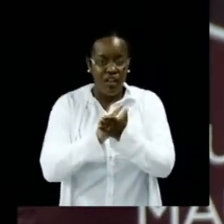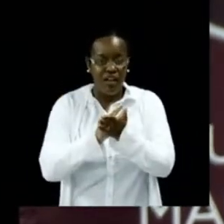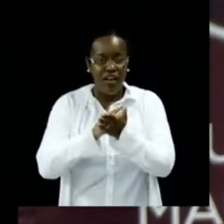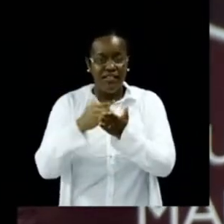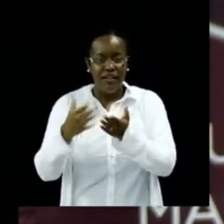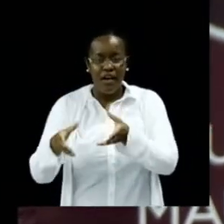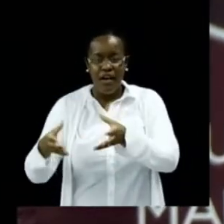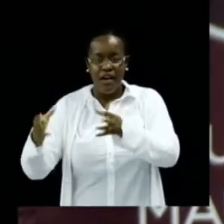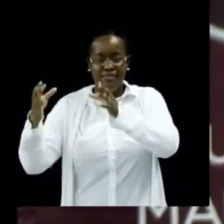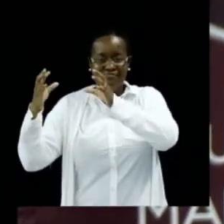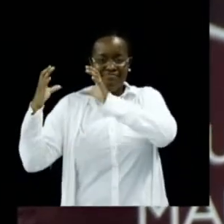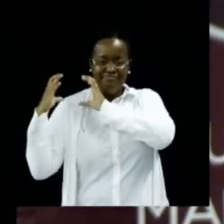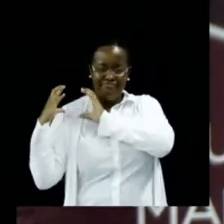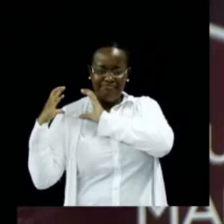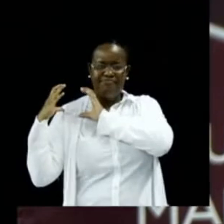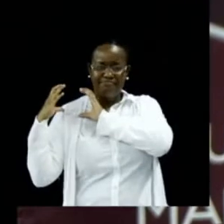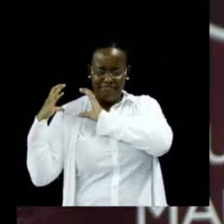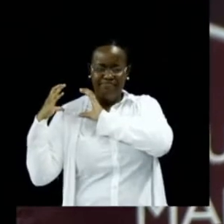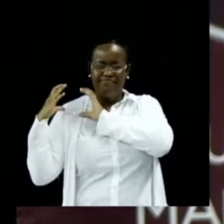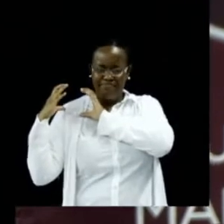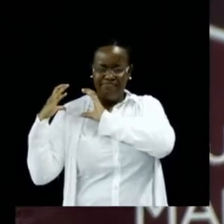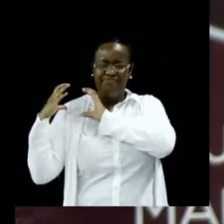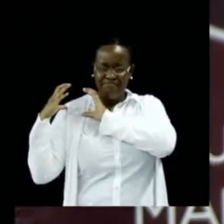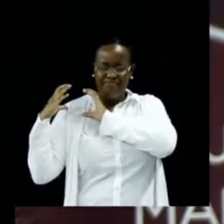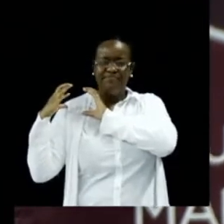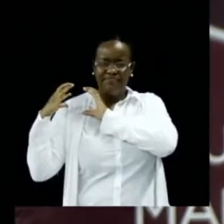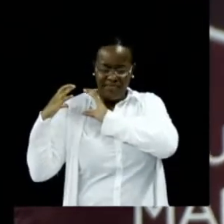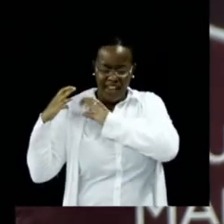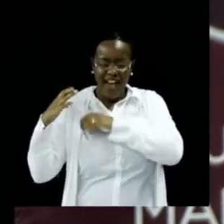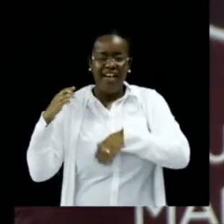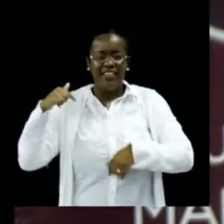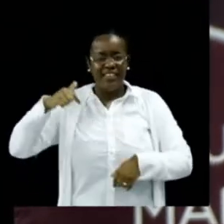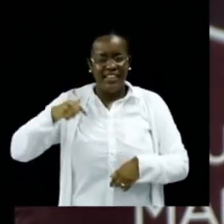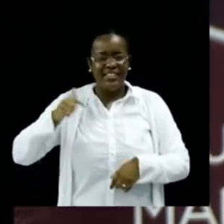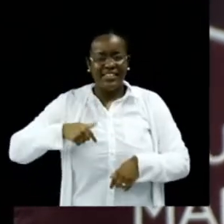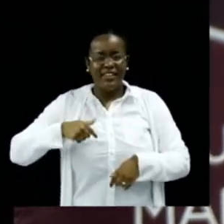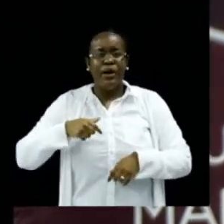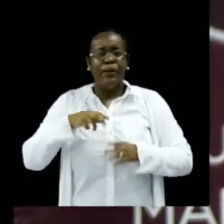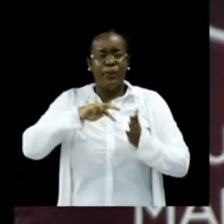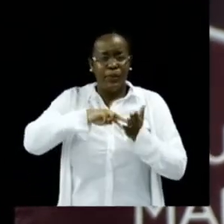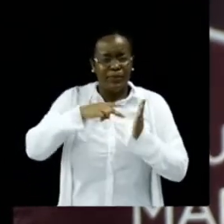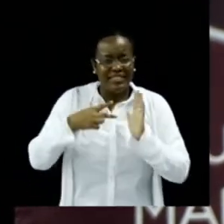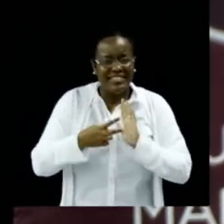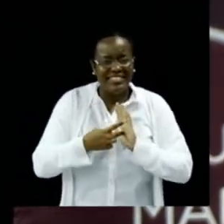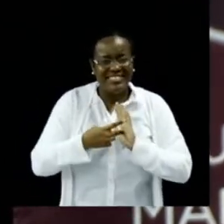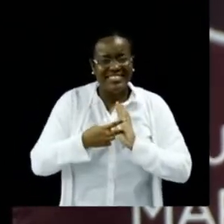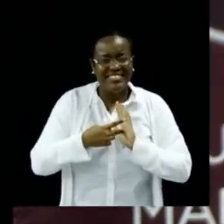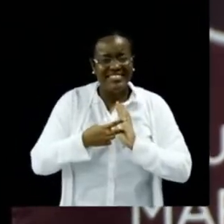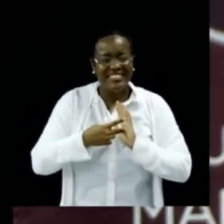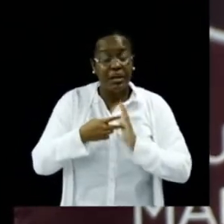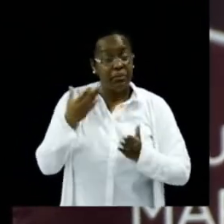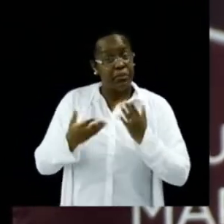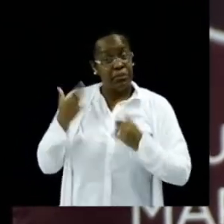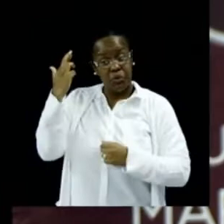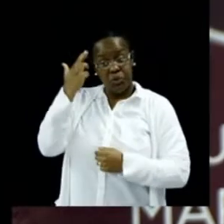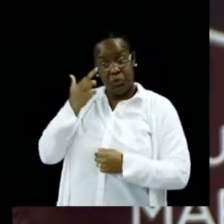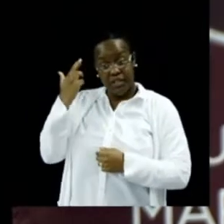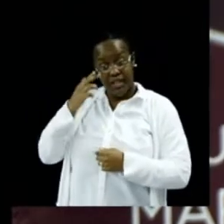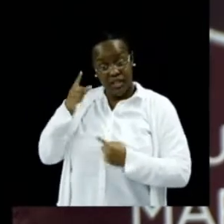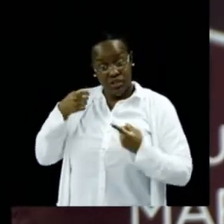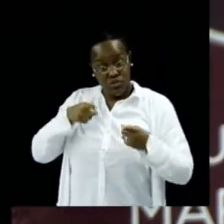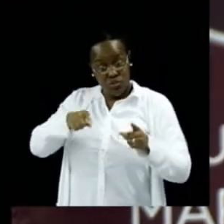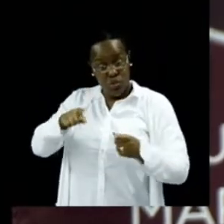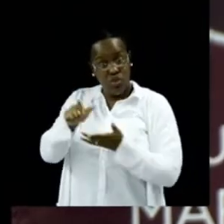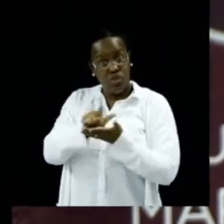corresponding responsibility in you carrying out the purpose of that mantle. You may have realized in your law studies